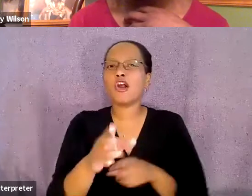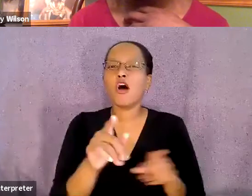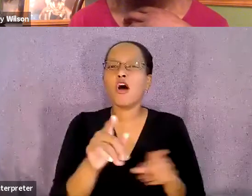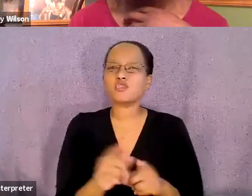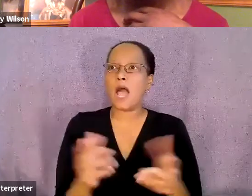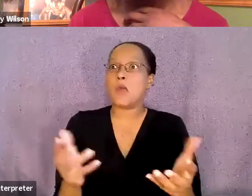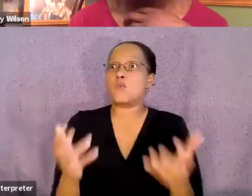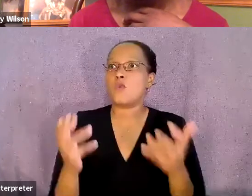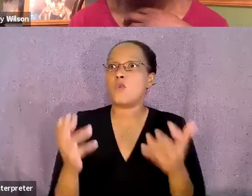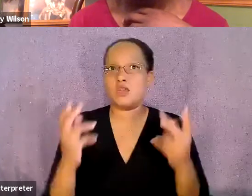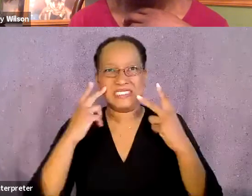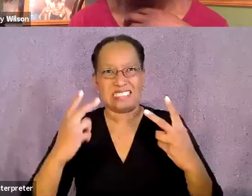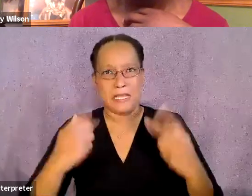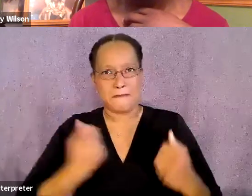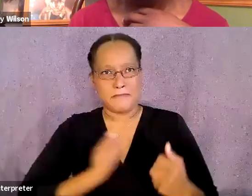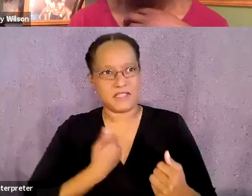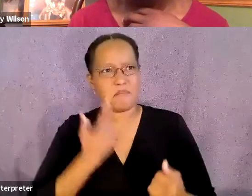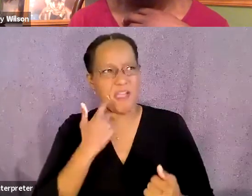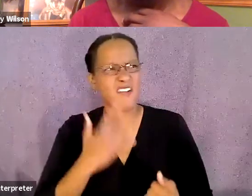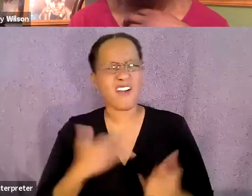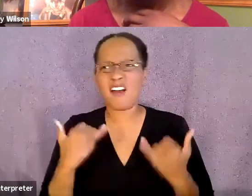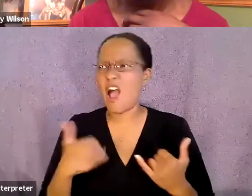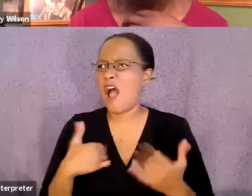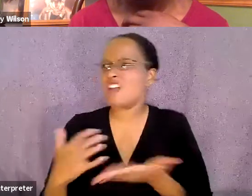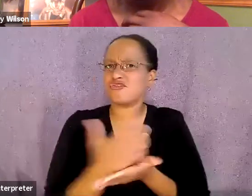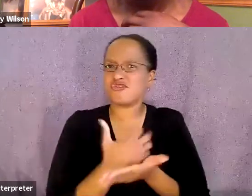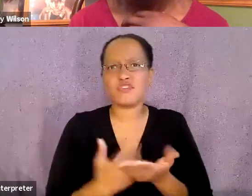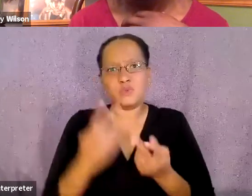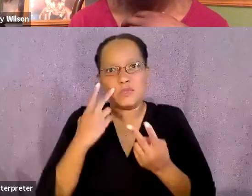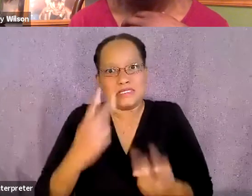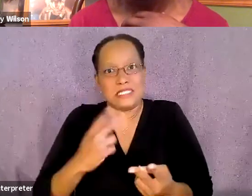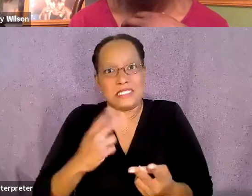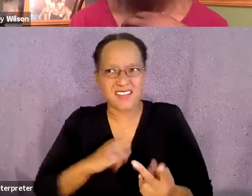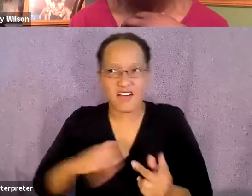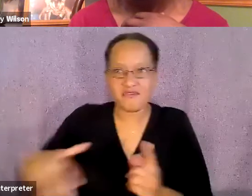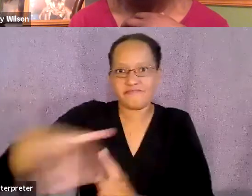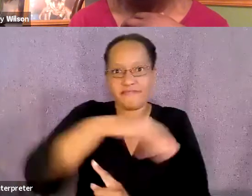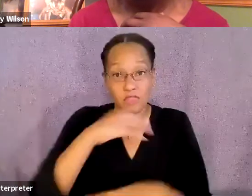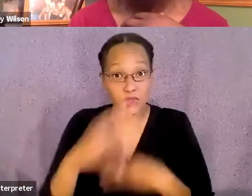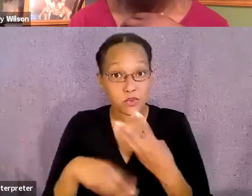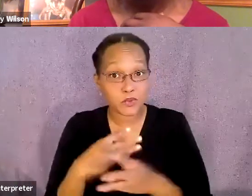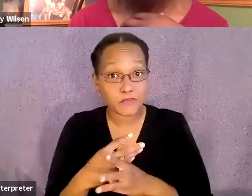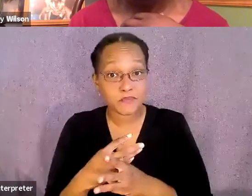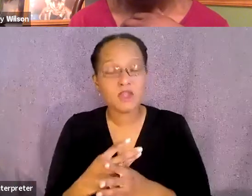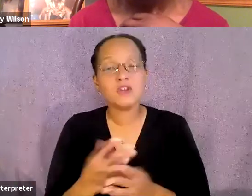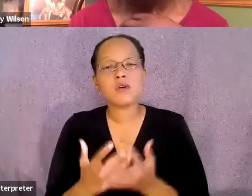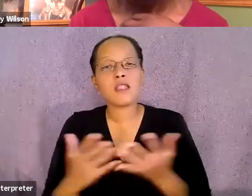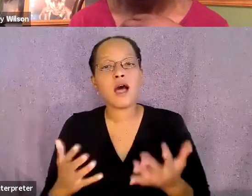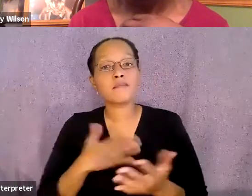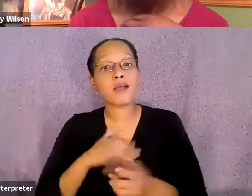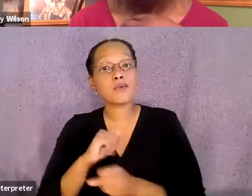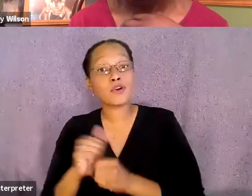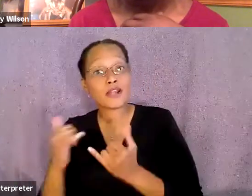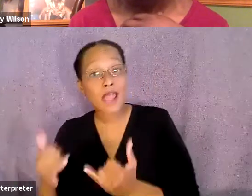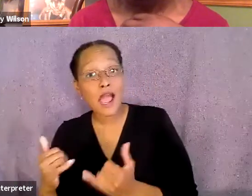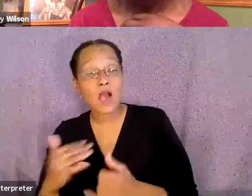felt like I deserved to be seen. And so a lot of the work that I do now and in my talks about representation